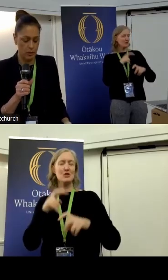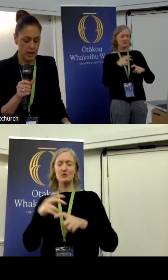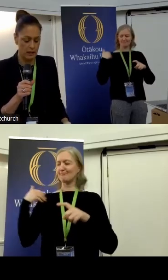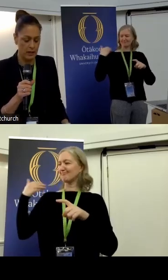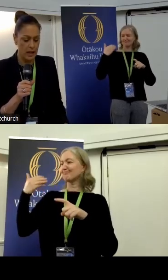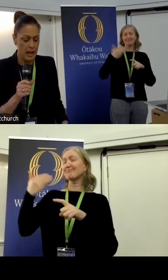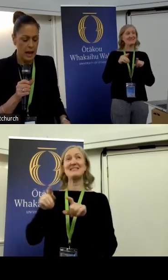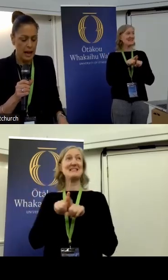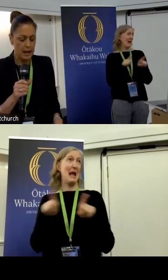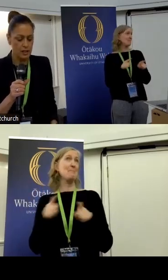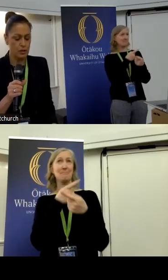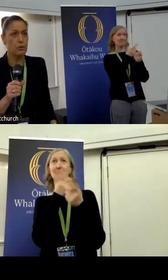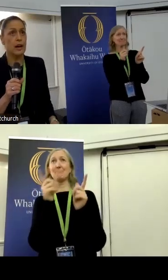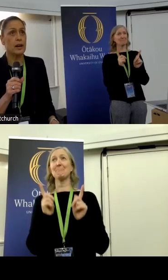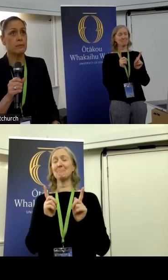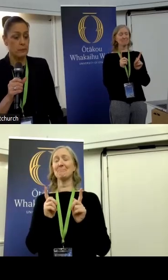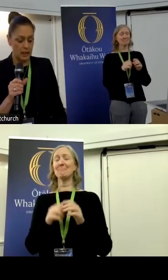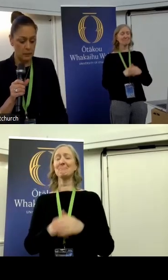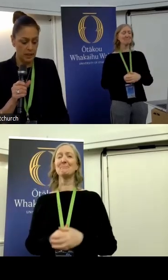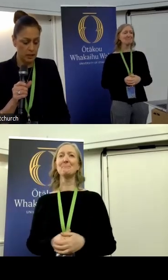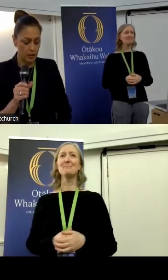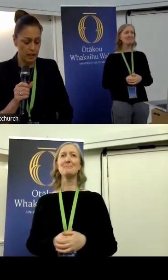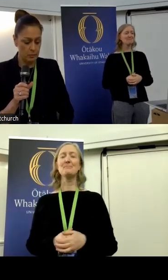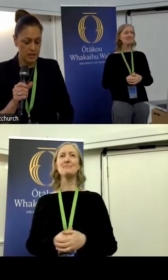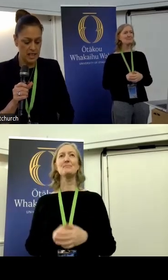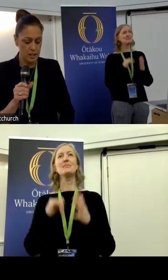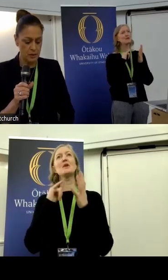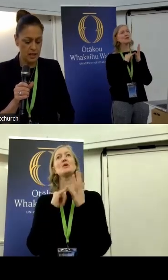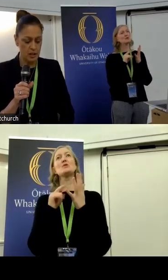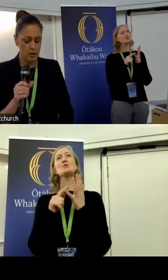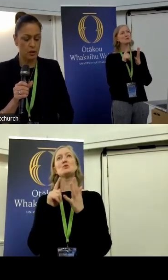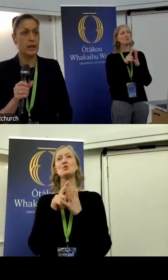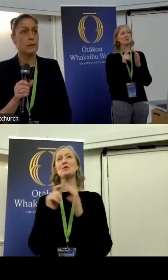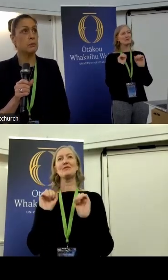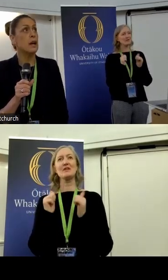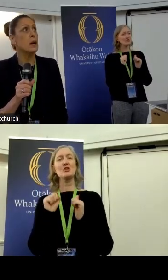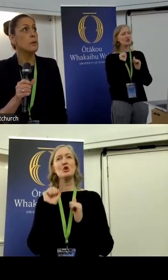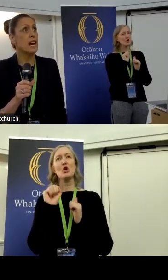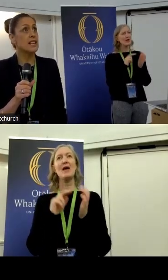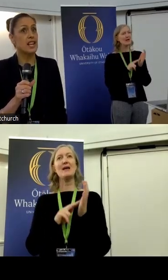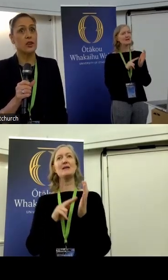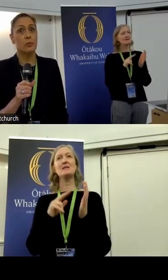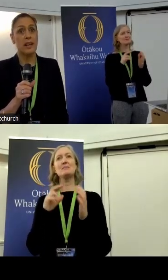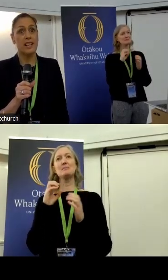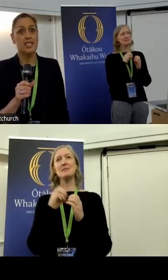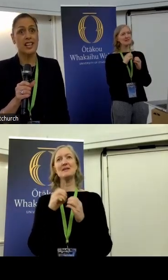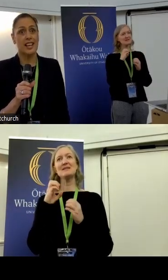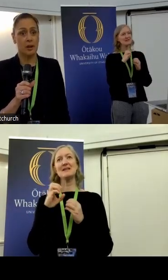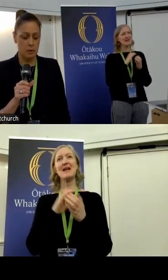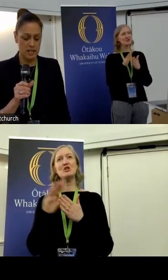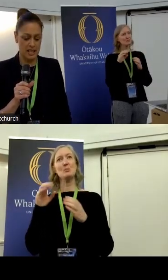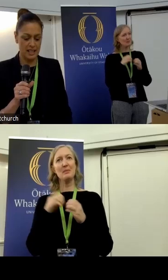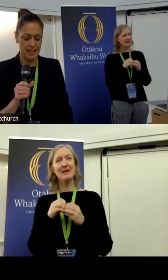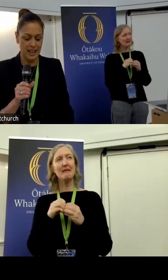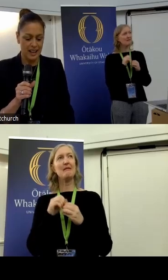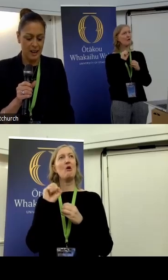in the room have. Sue completed her MBCHB, her MPH, and her PhD, and I